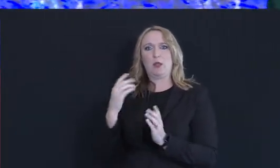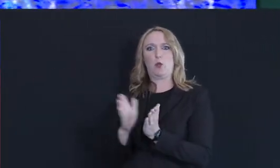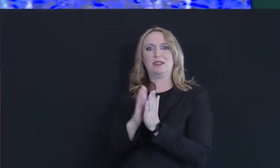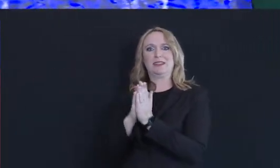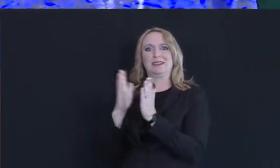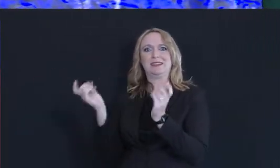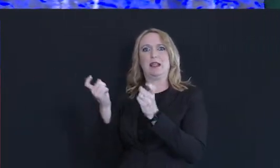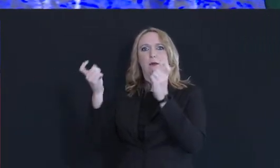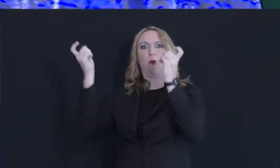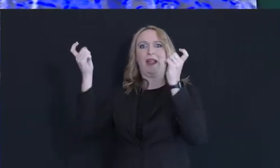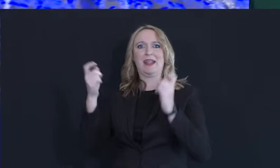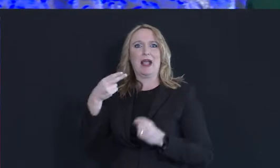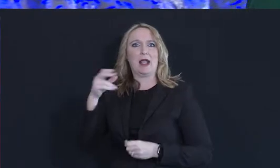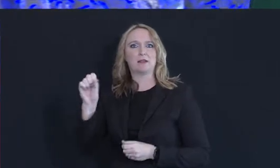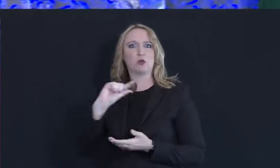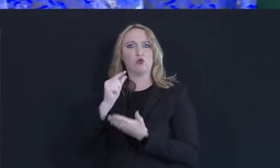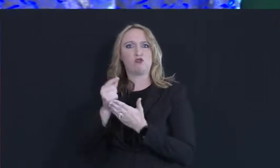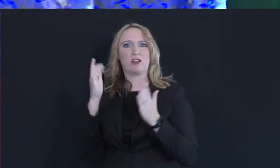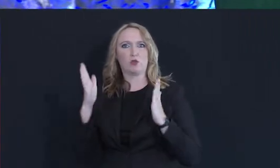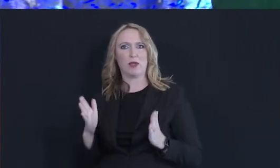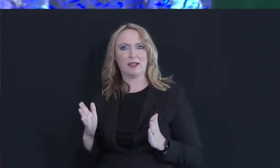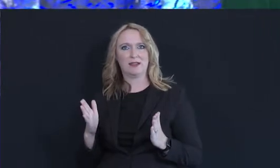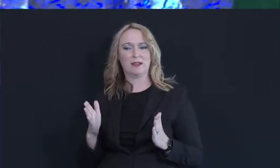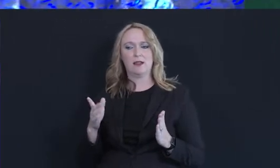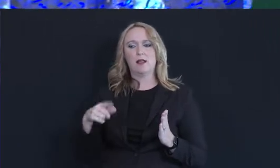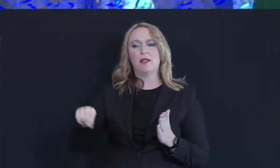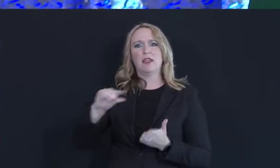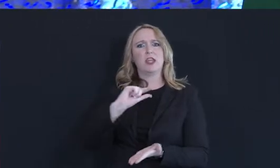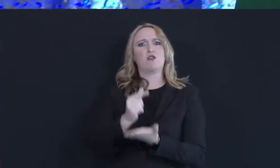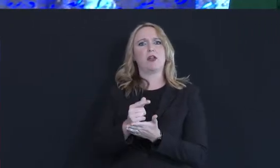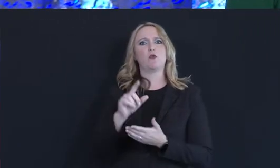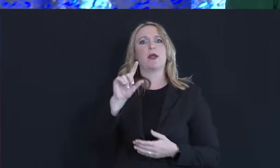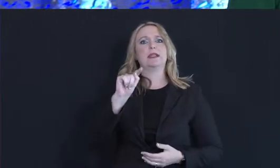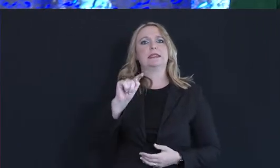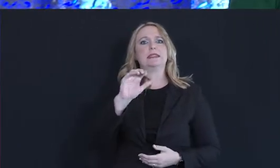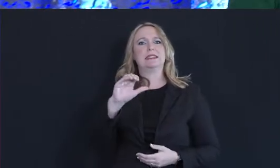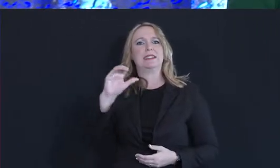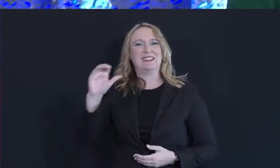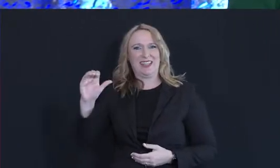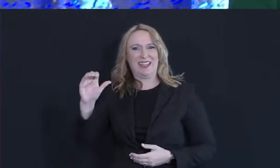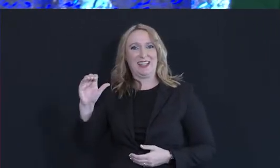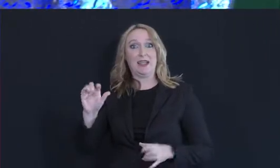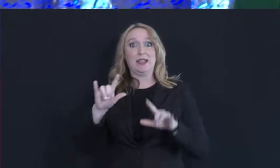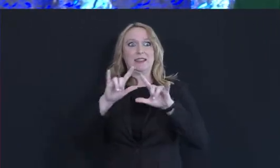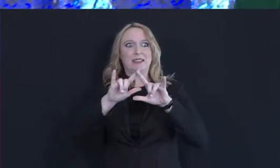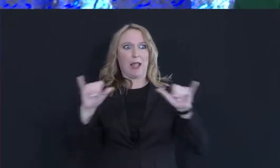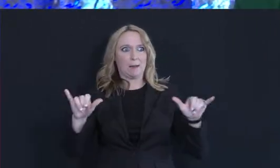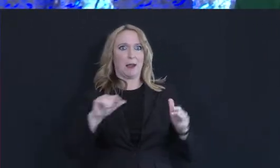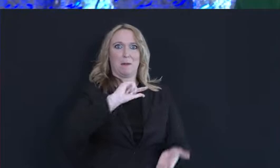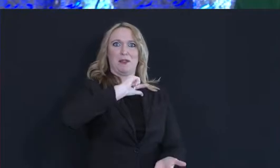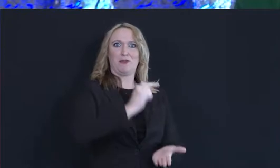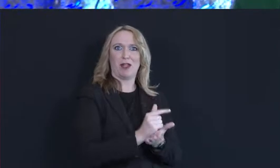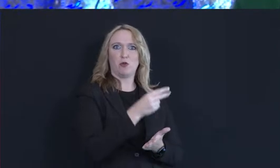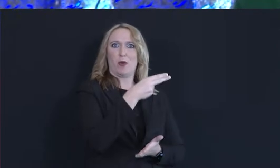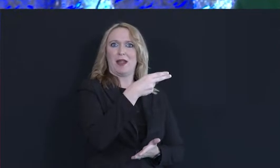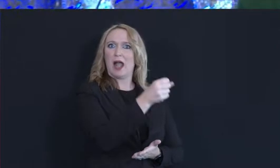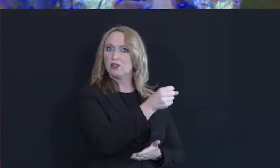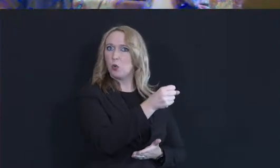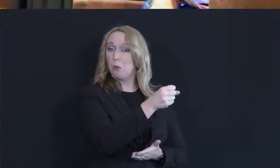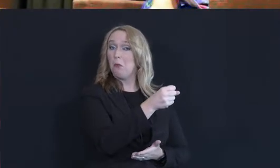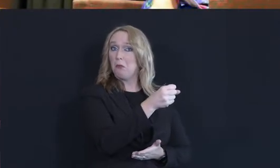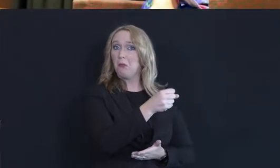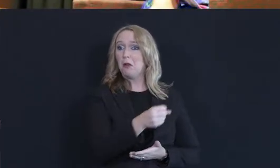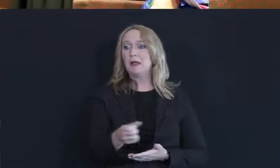these students graduate with a college degree from Tarrant County College at the same time they graduate from high school